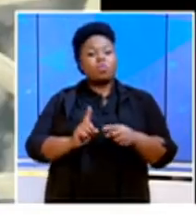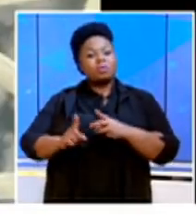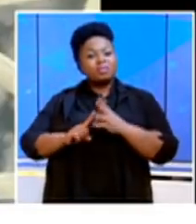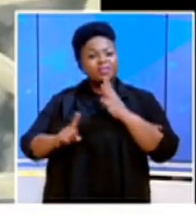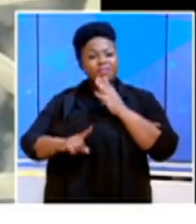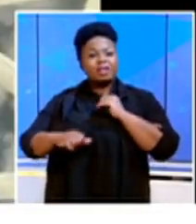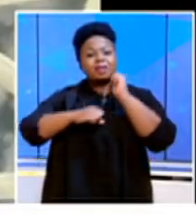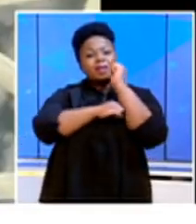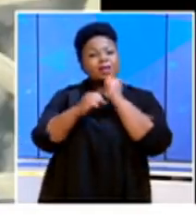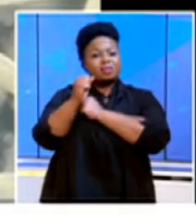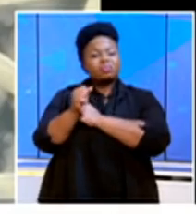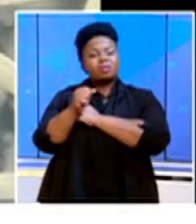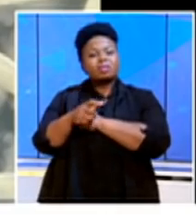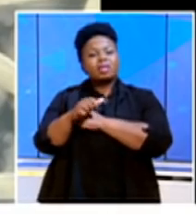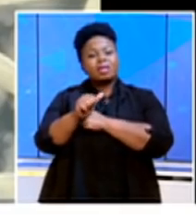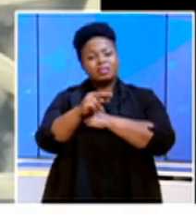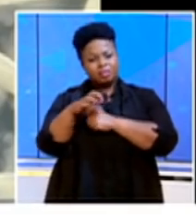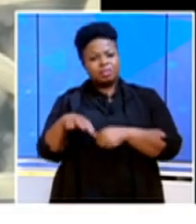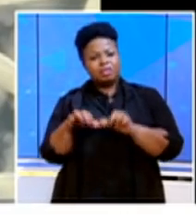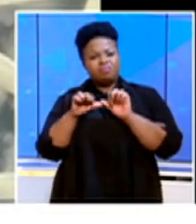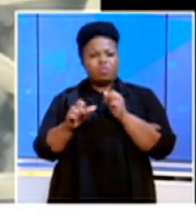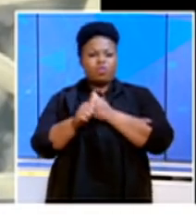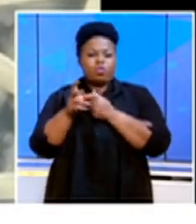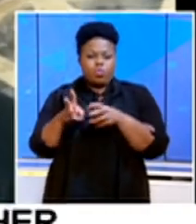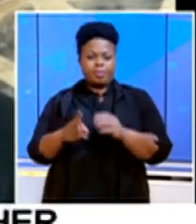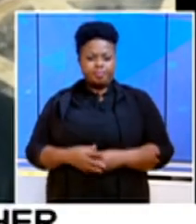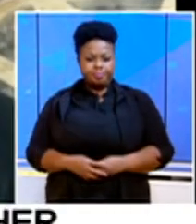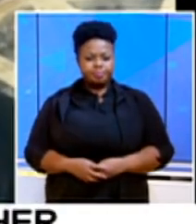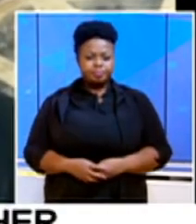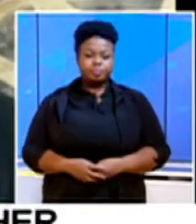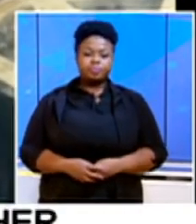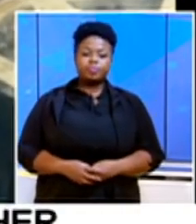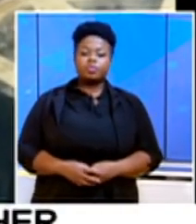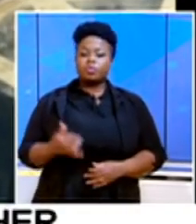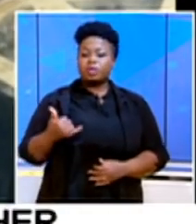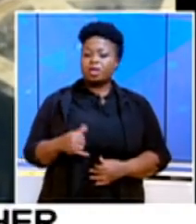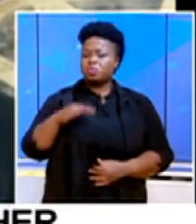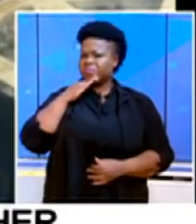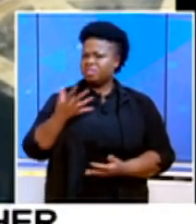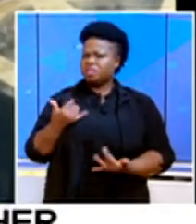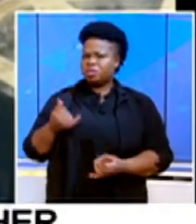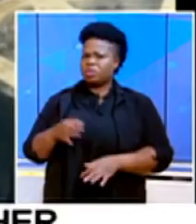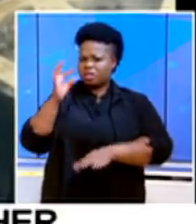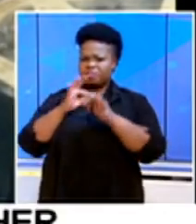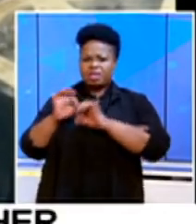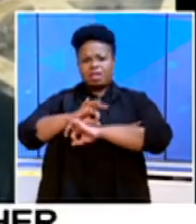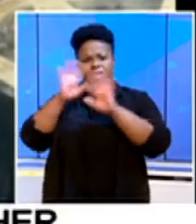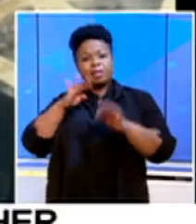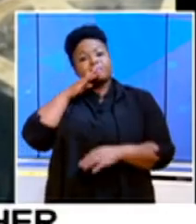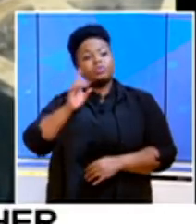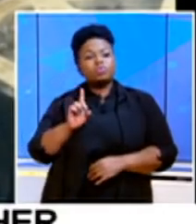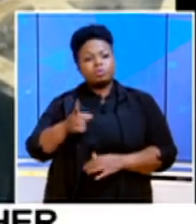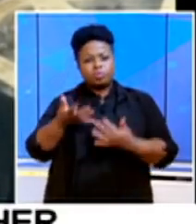ground in terms of how they ought to be executing this. So with that still not clarified, what does this mean for